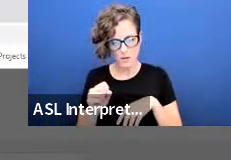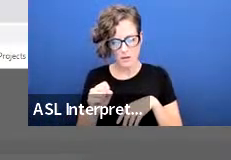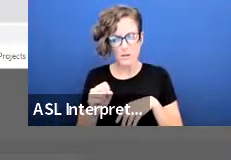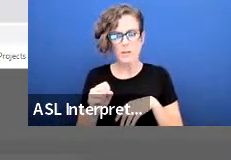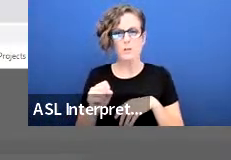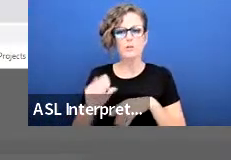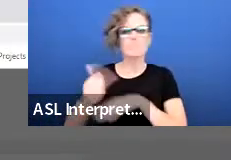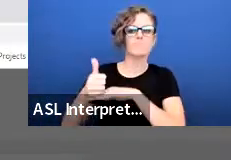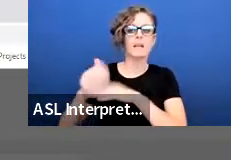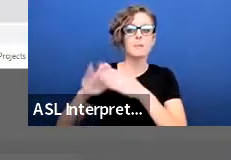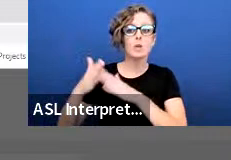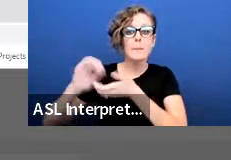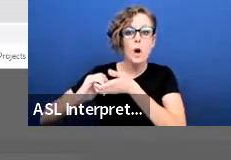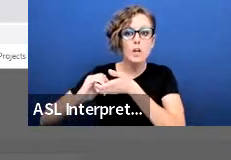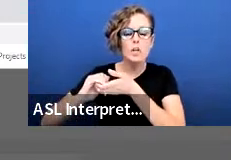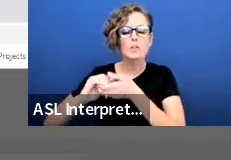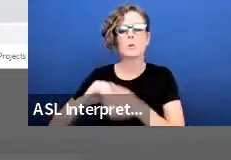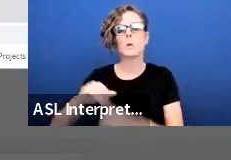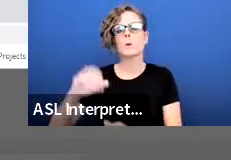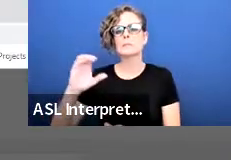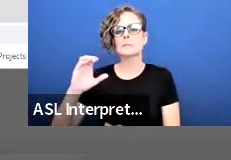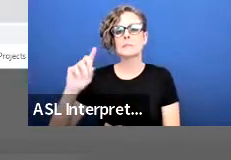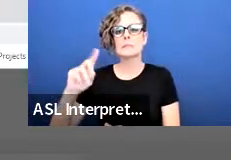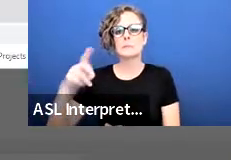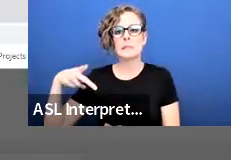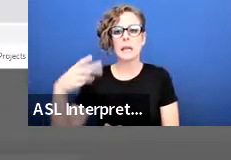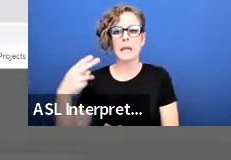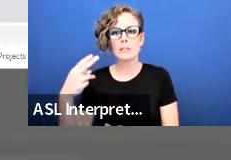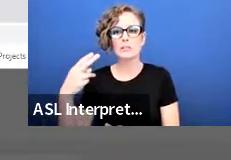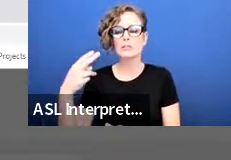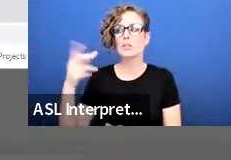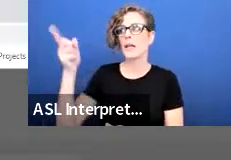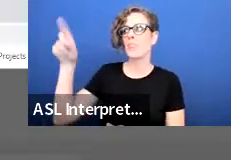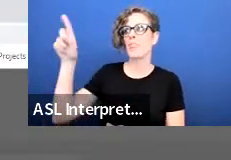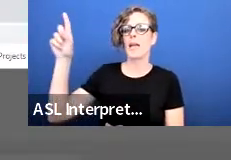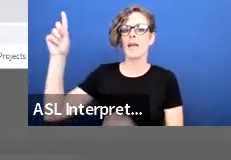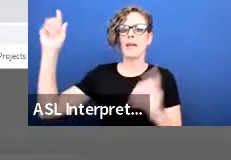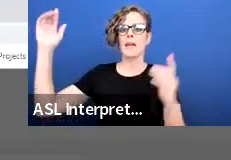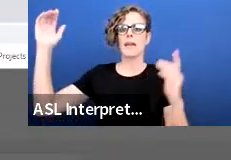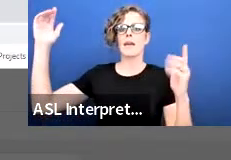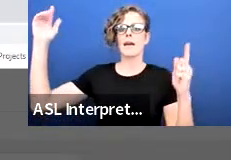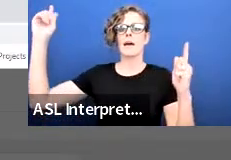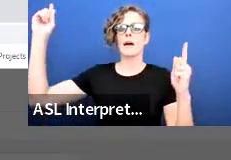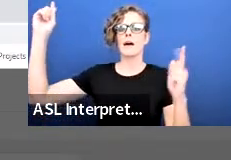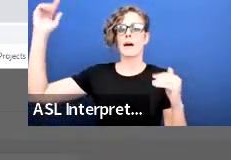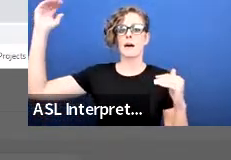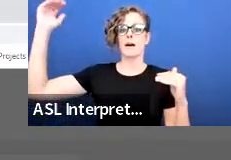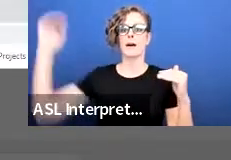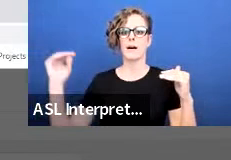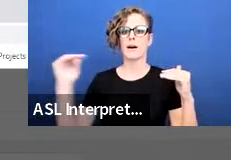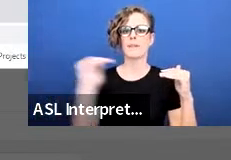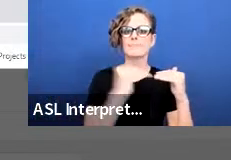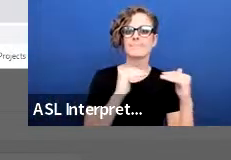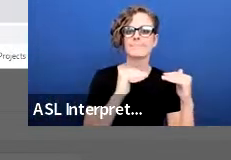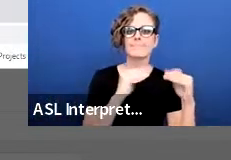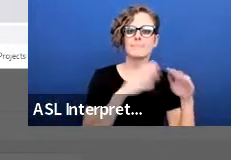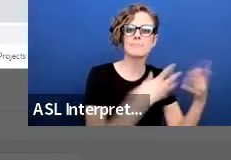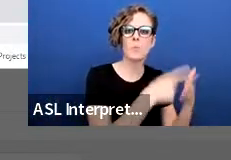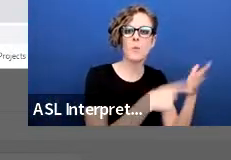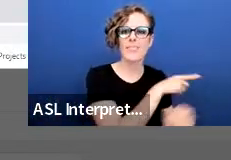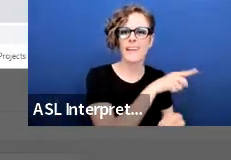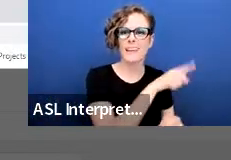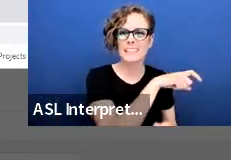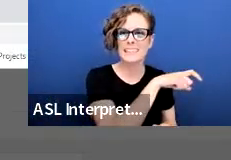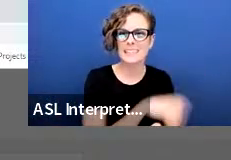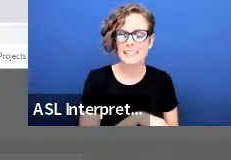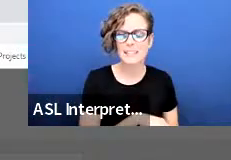partners or the public health department meeting people where they are. And I think you gave those examples. So I don't